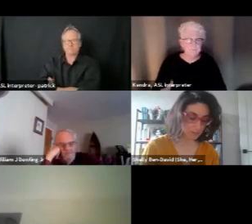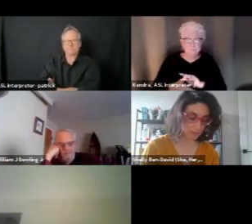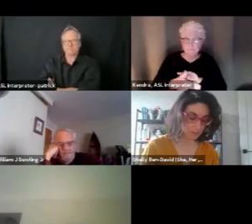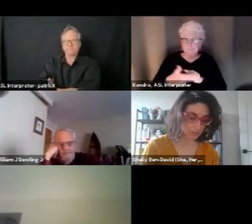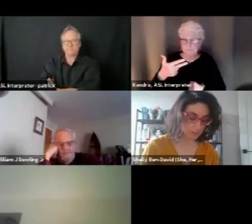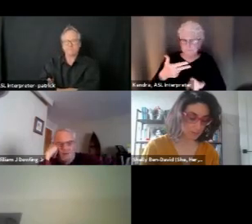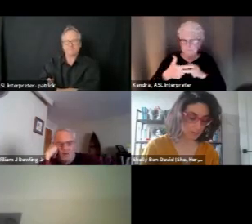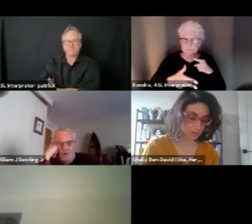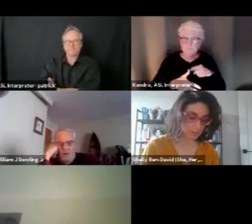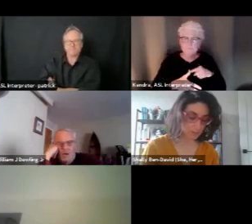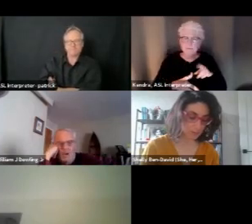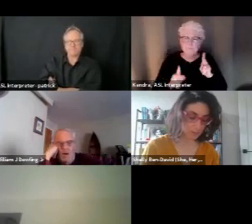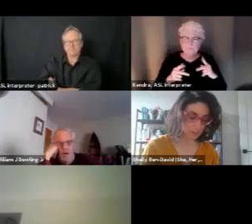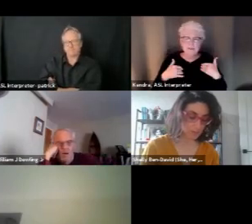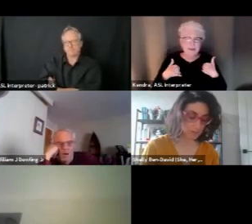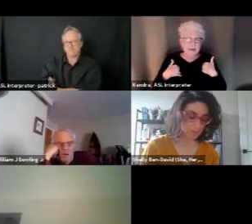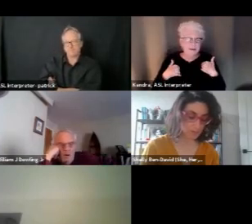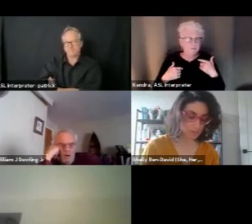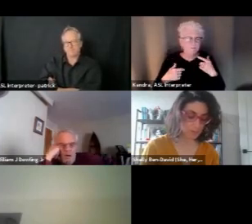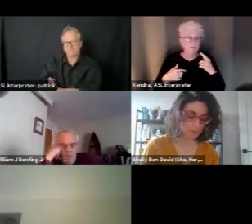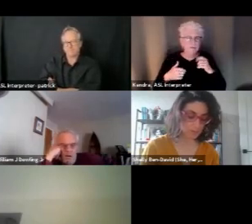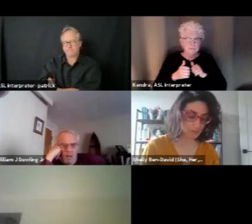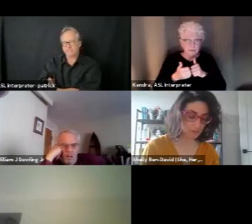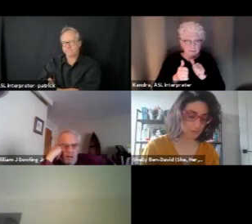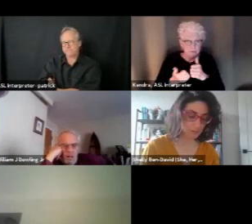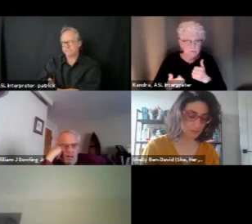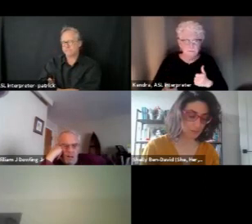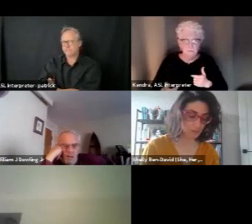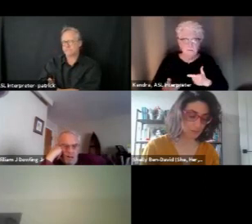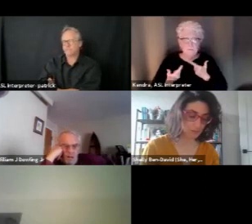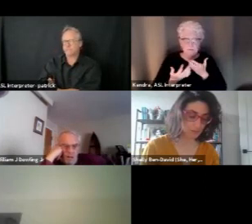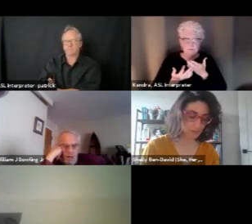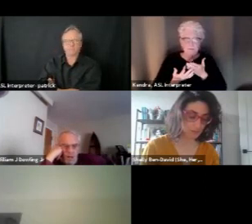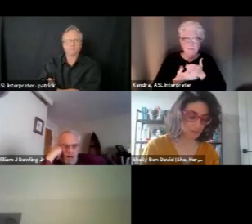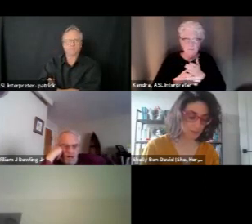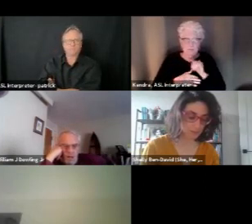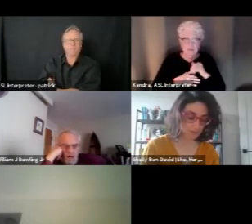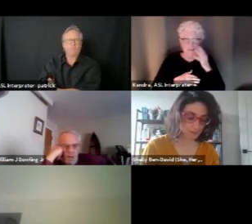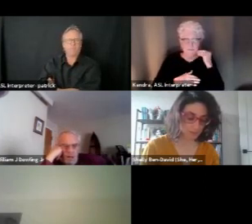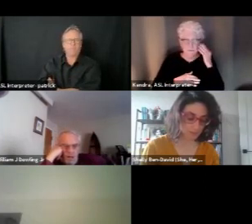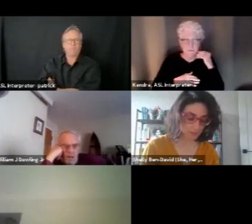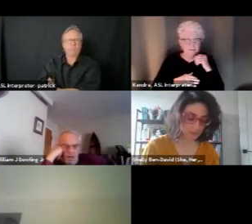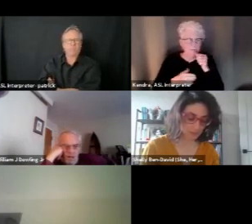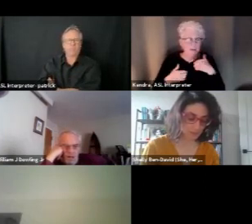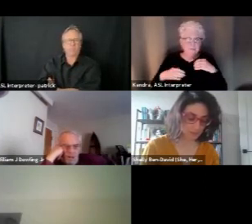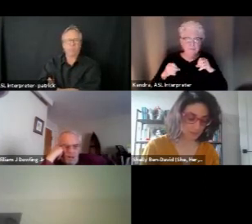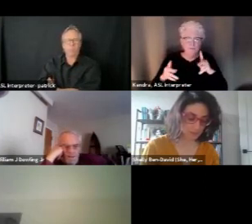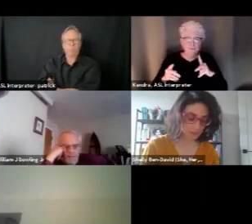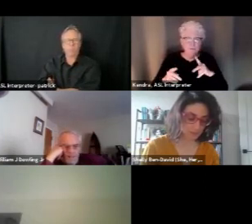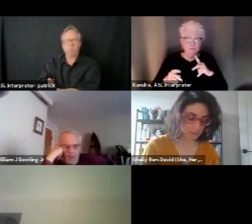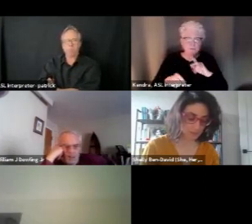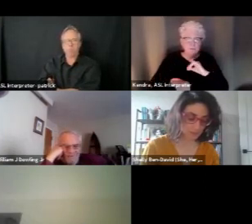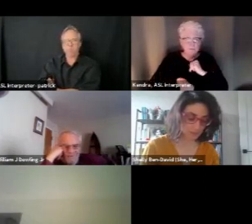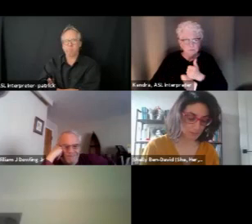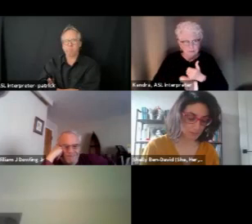the opportunity to create their own meaning around their experiences. And then post-traumatic growth is one, or